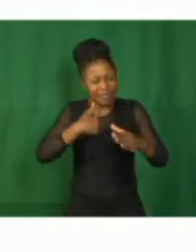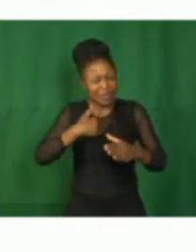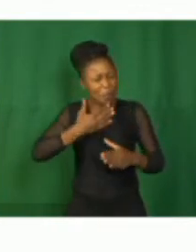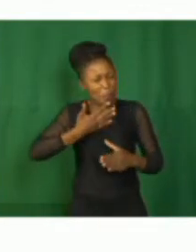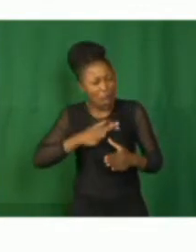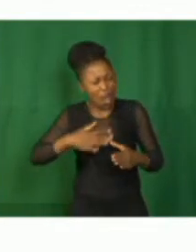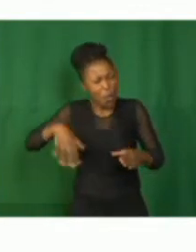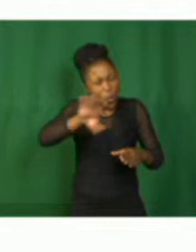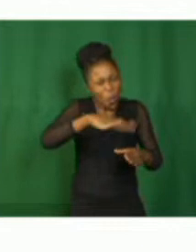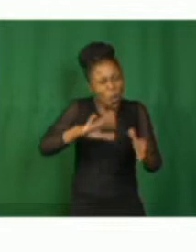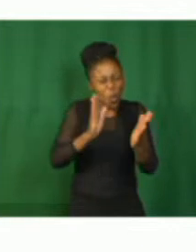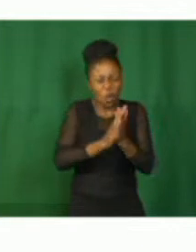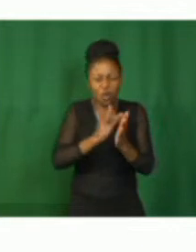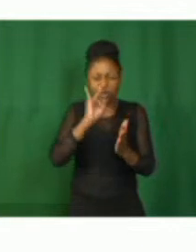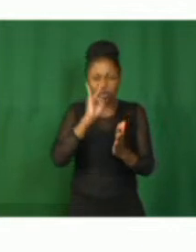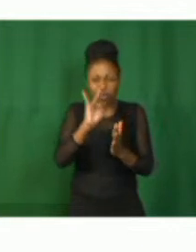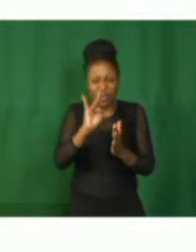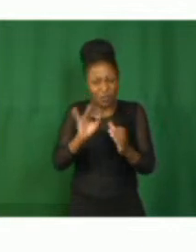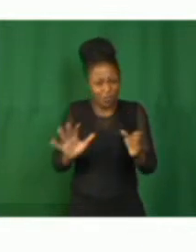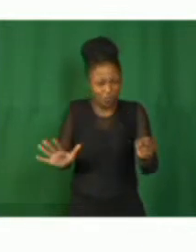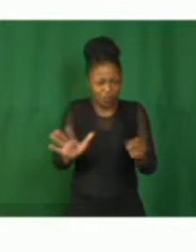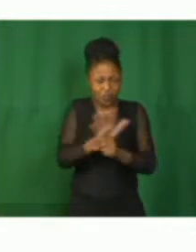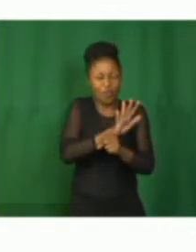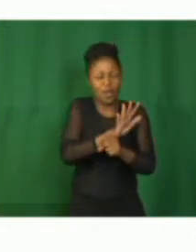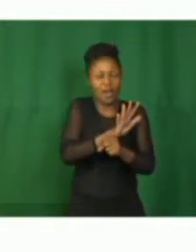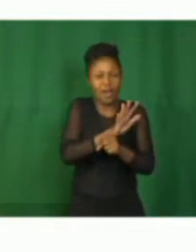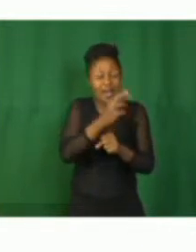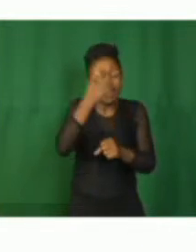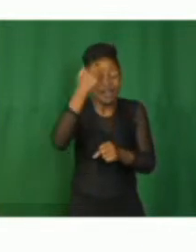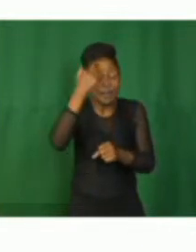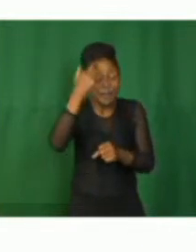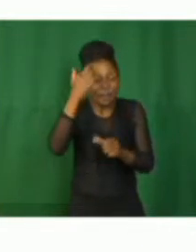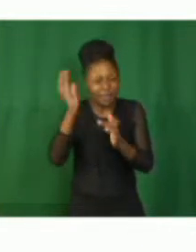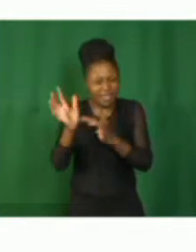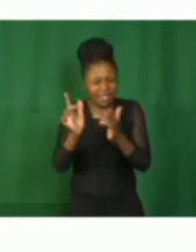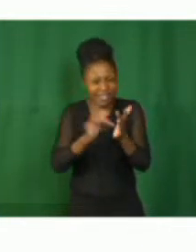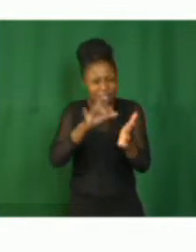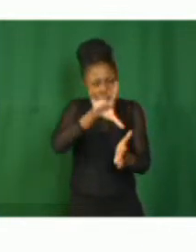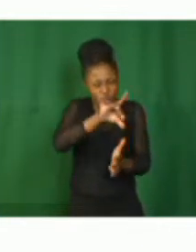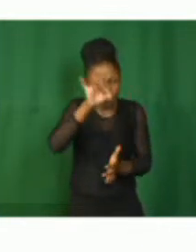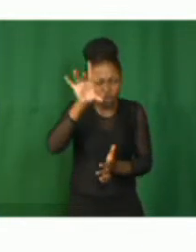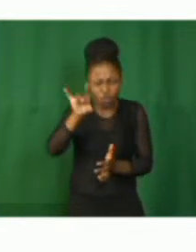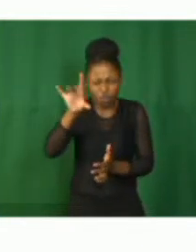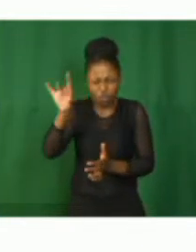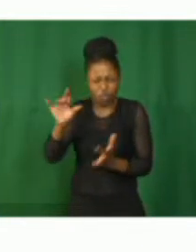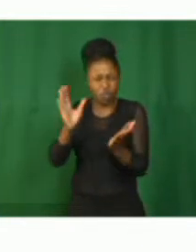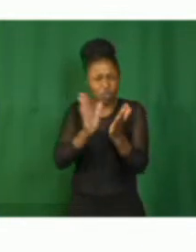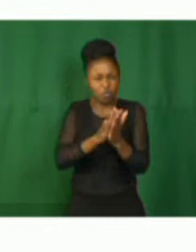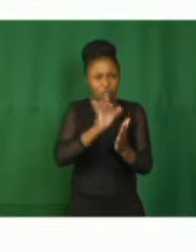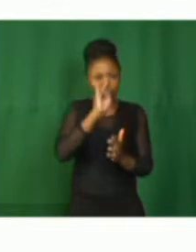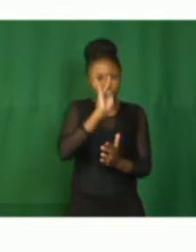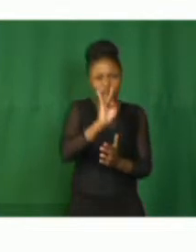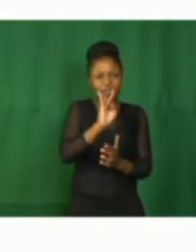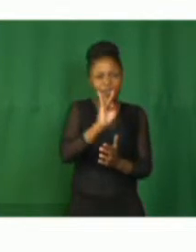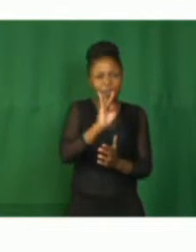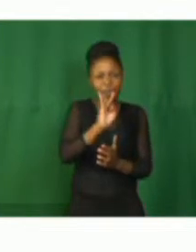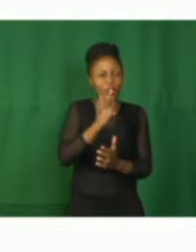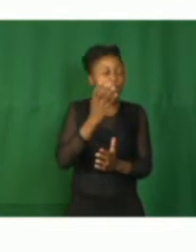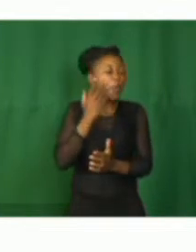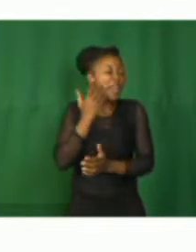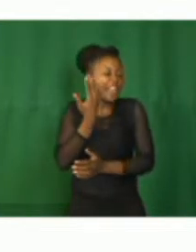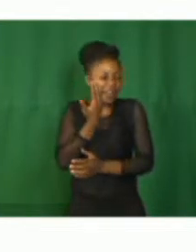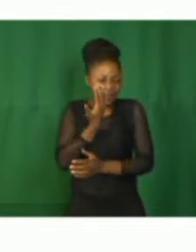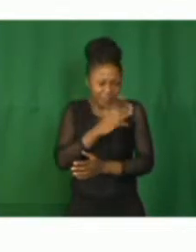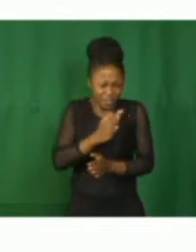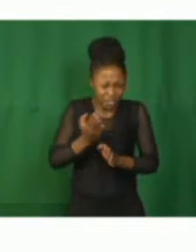the disciples. Remember, when Jesus chose his disciples, they were 12. And after the death of